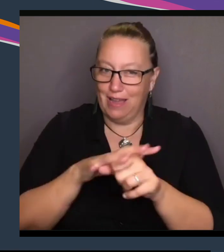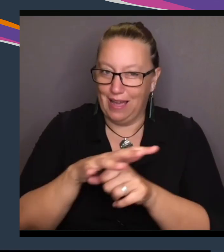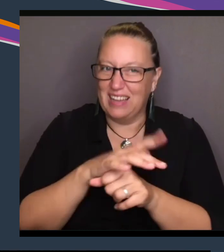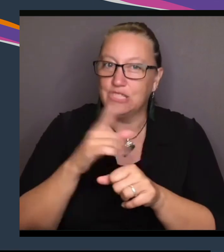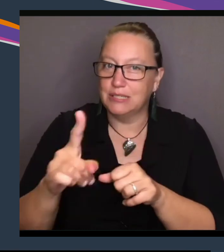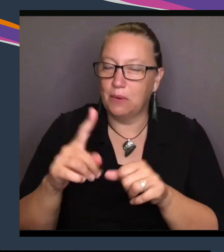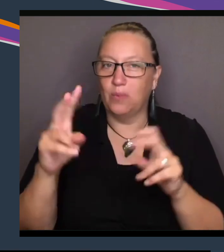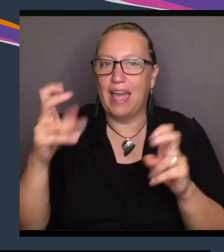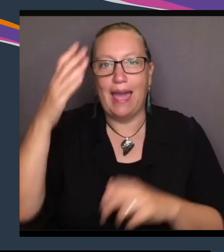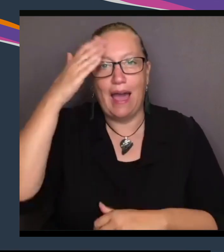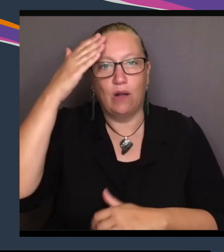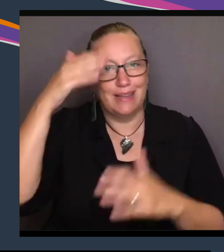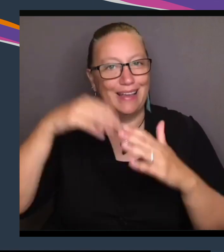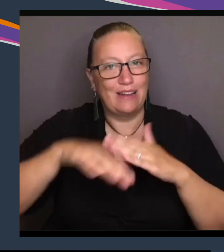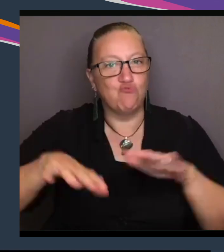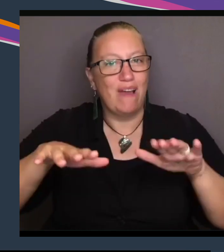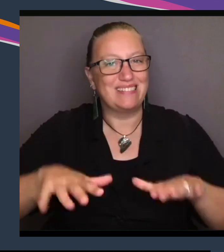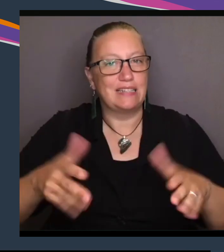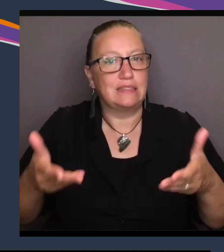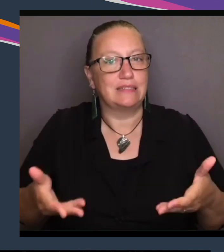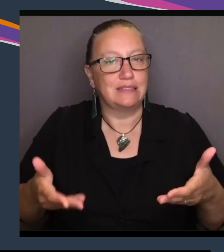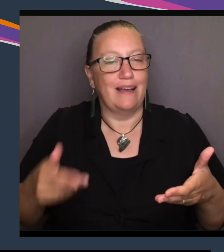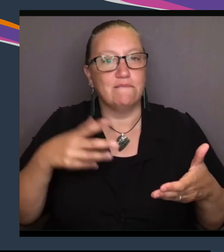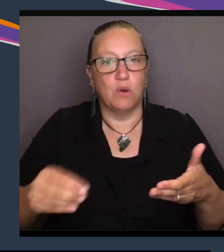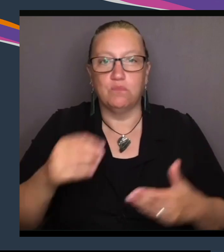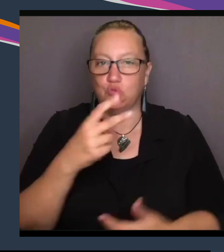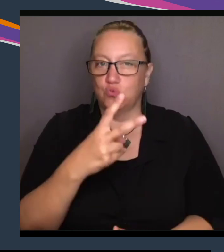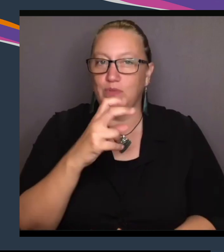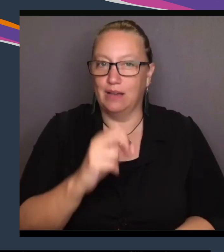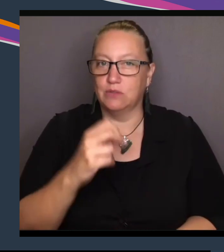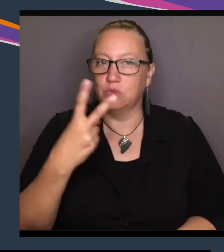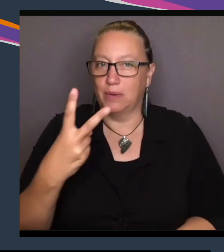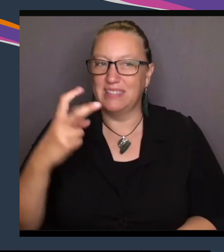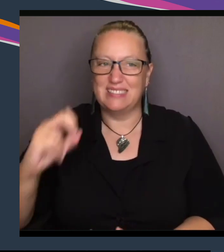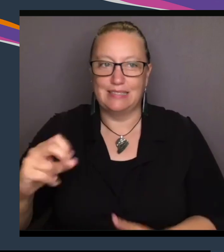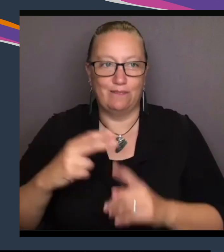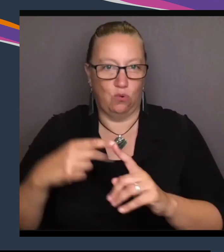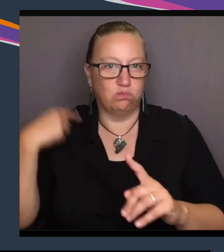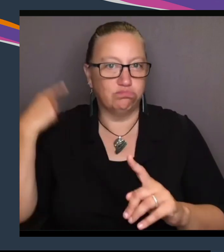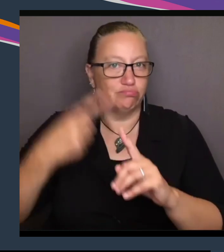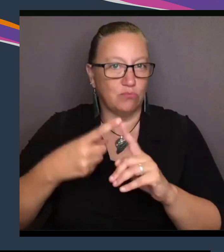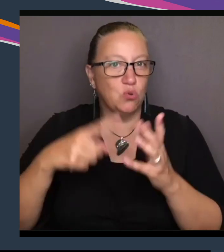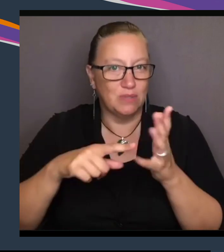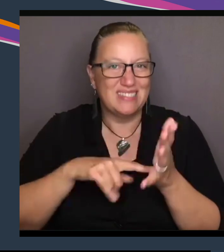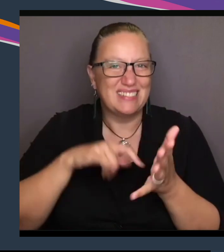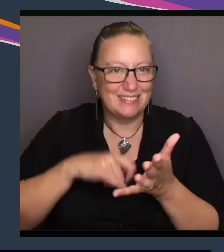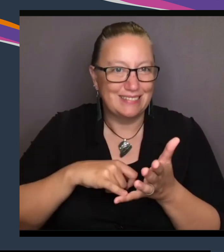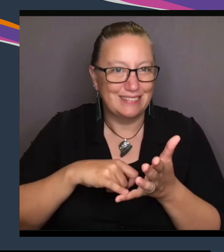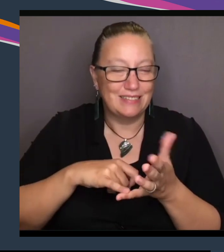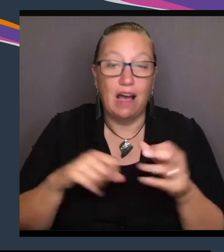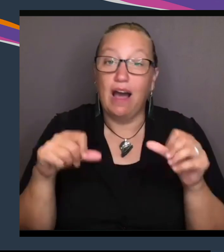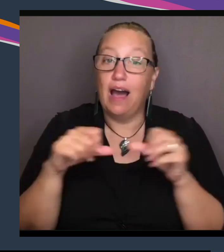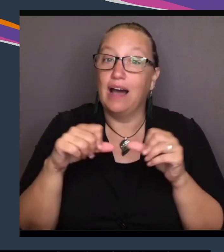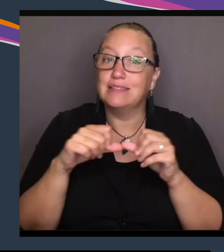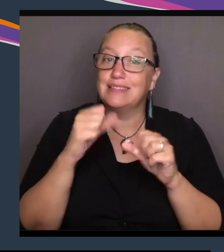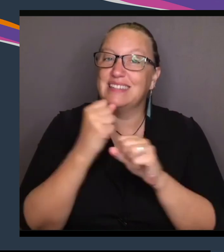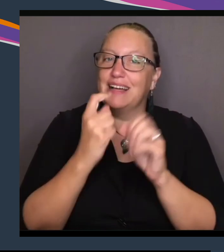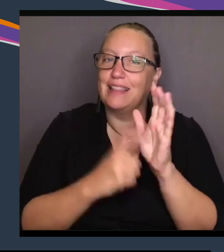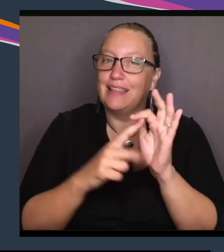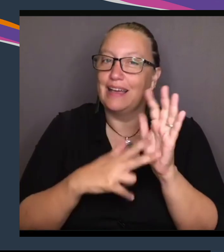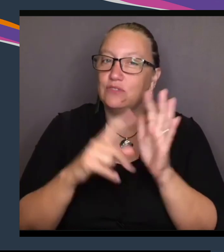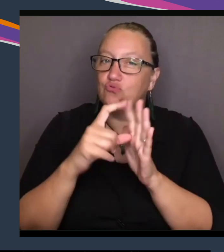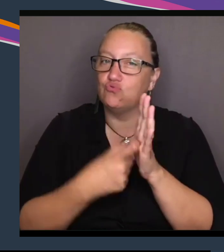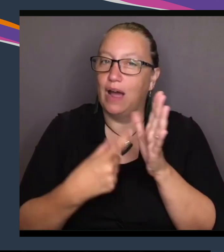Sydney since 2020. For more than 40 years, Auntie Glendra has walked alongside survivors